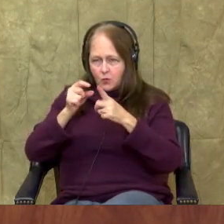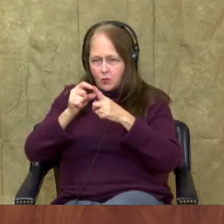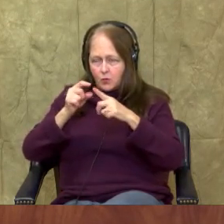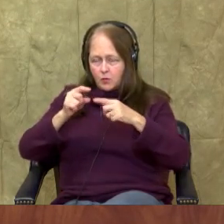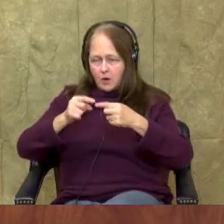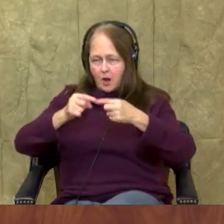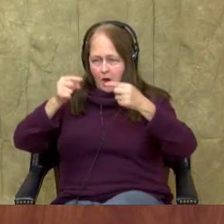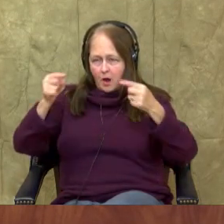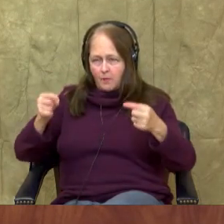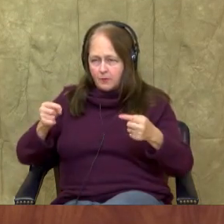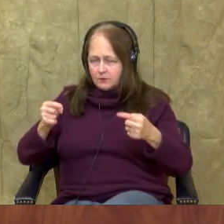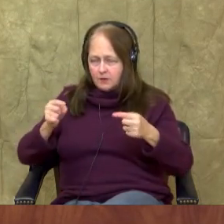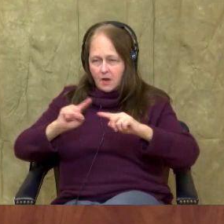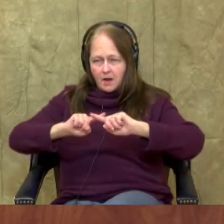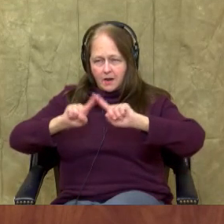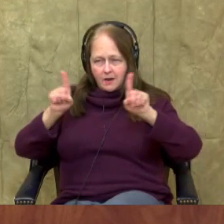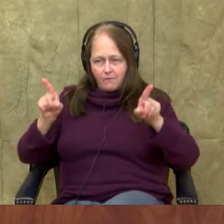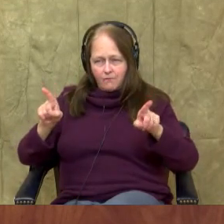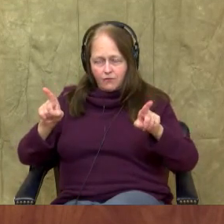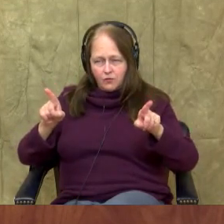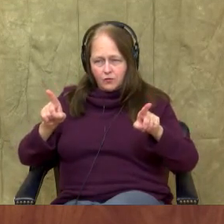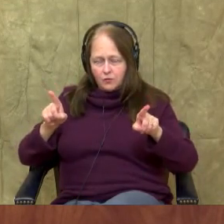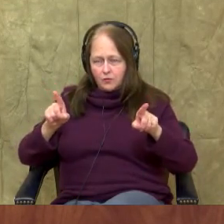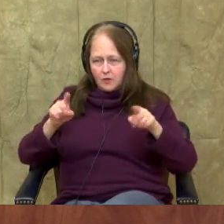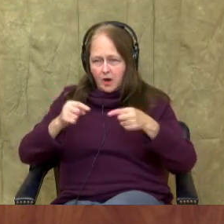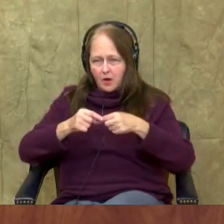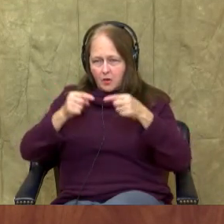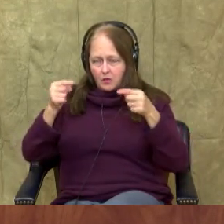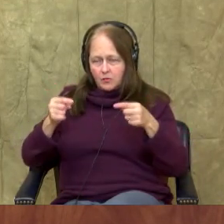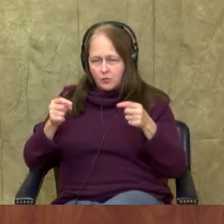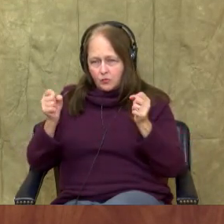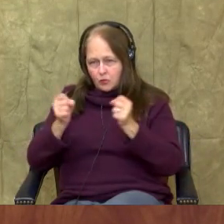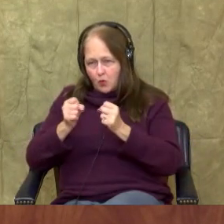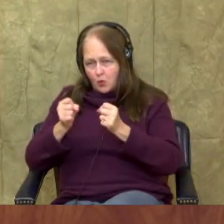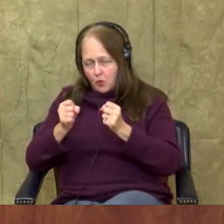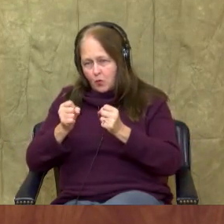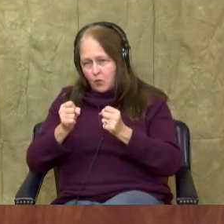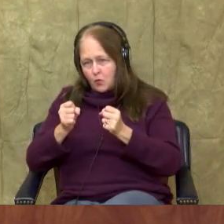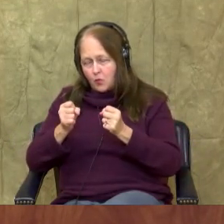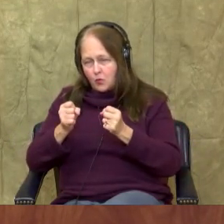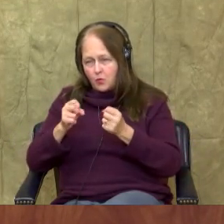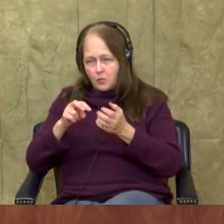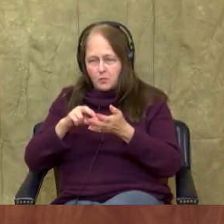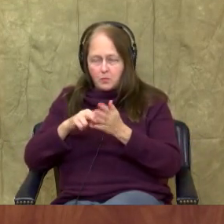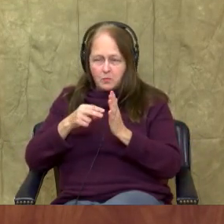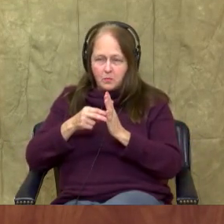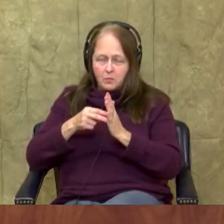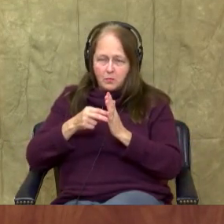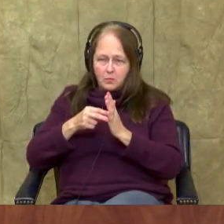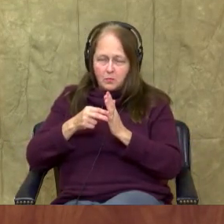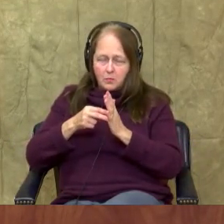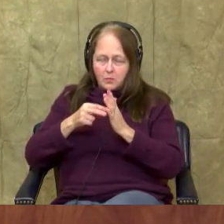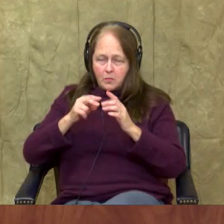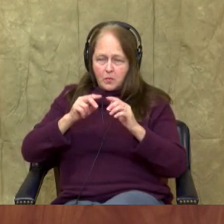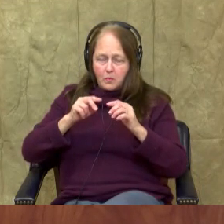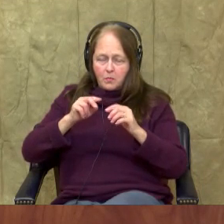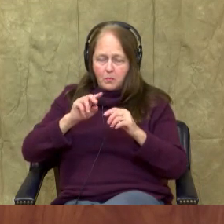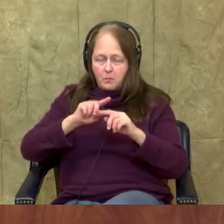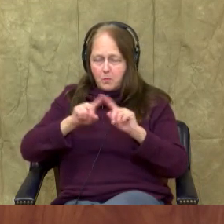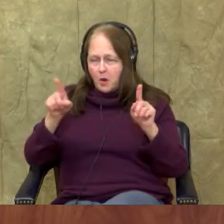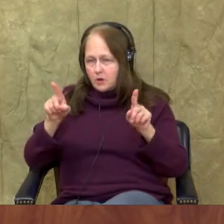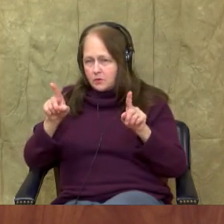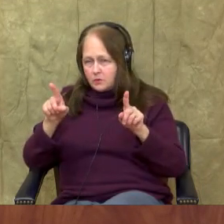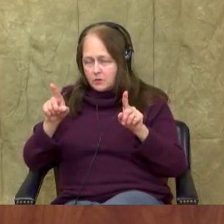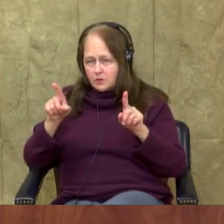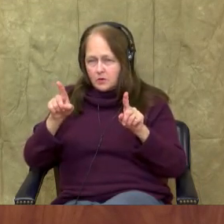the opposite of the unfamiliar word is also given. Signal words might include but, unlike,